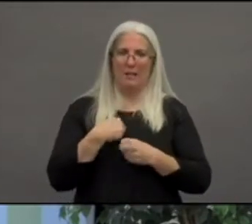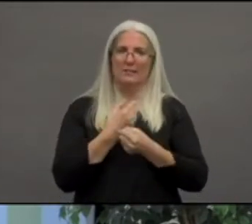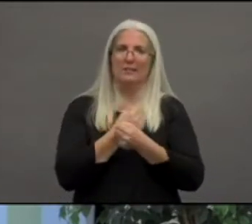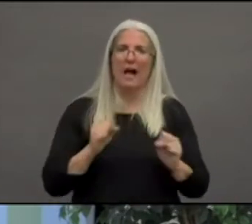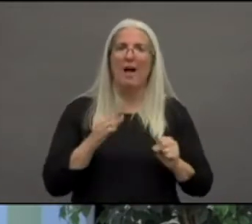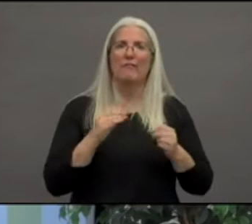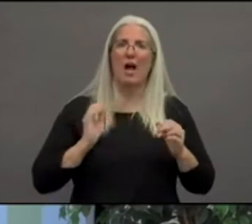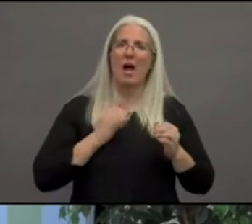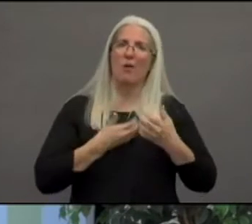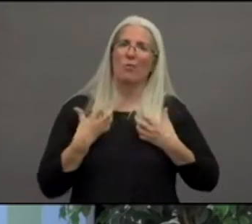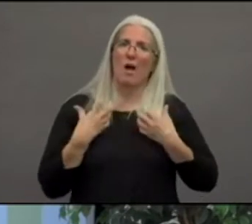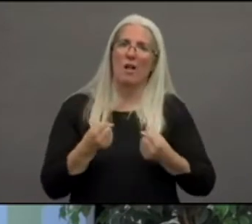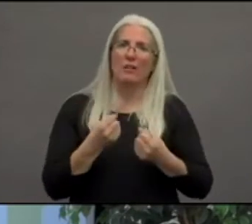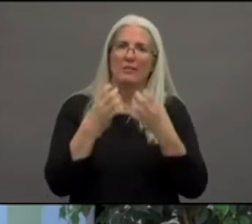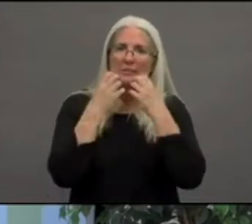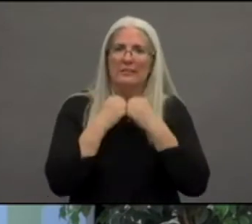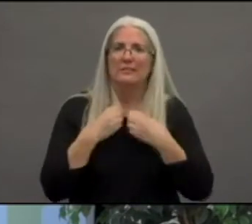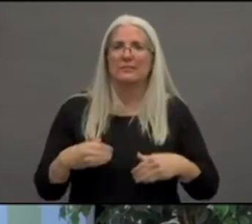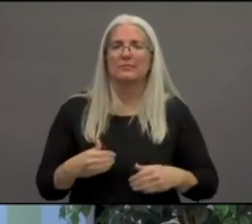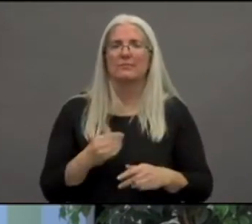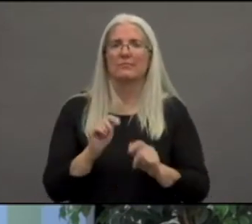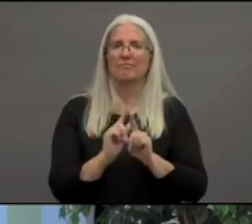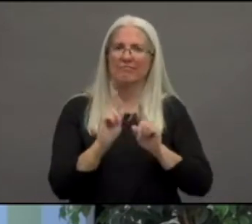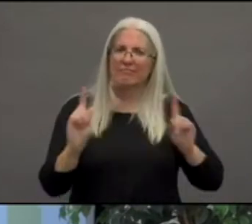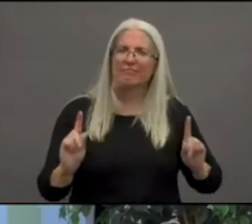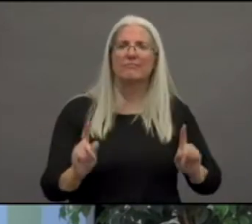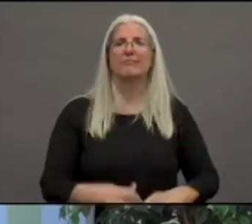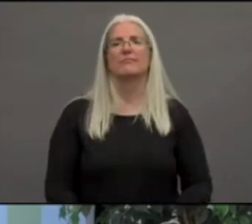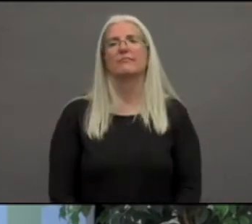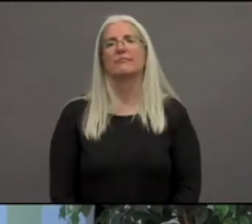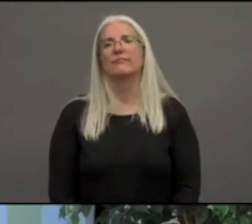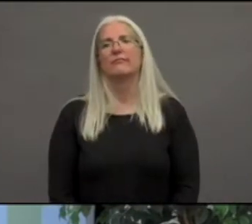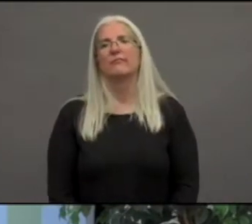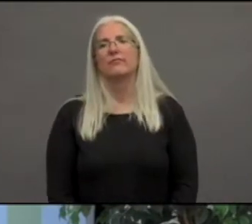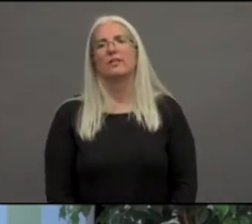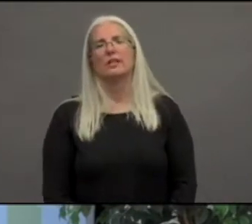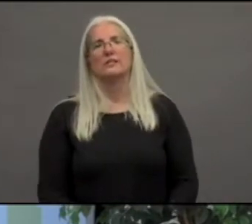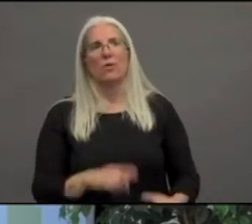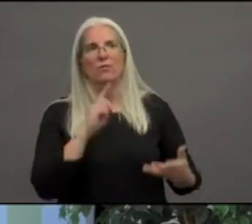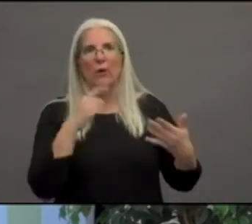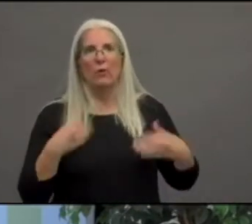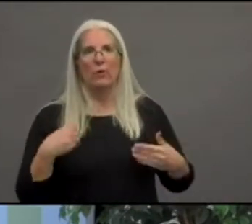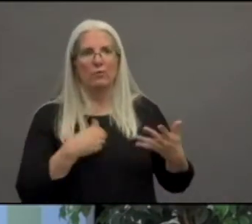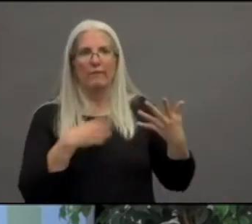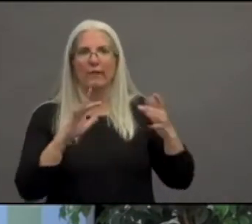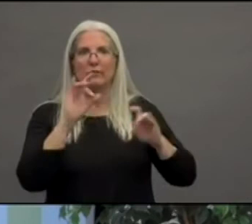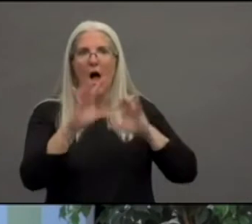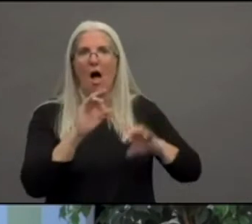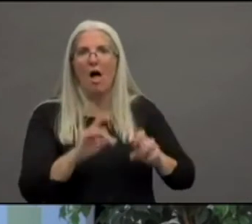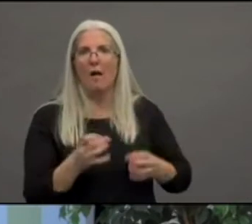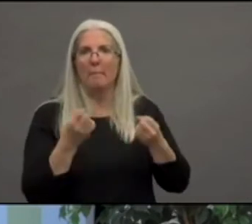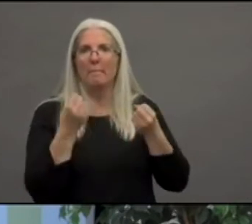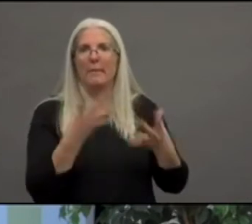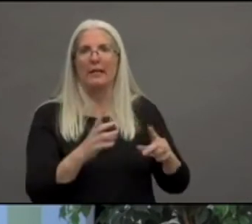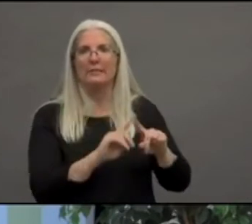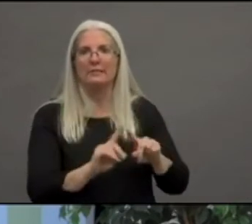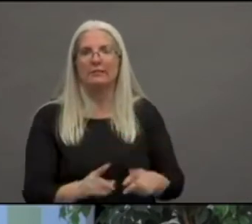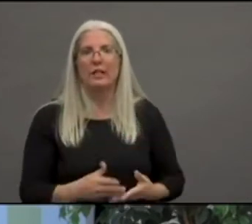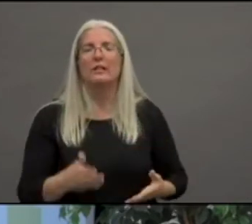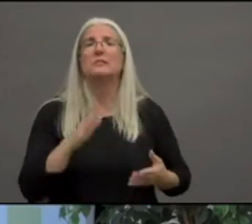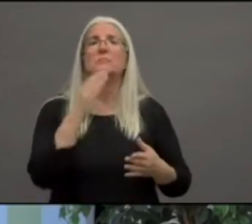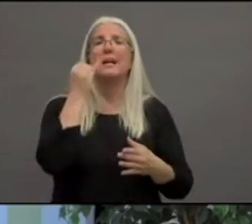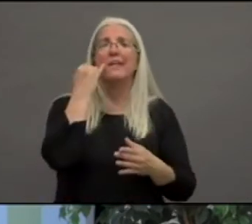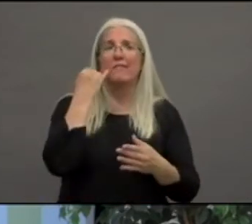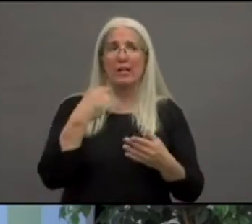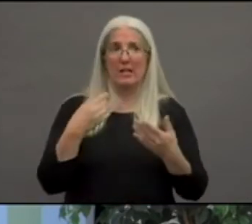protocols and keeping your distance. So we covered a lot of questions here today. I'm sure people still have plenty of other questions. Any closing